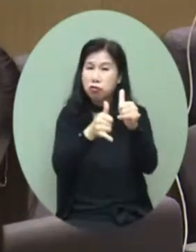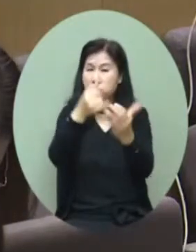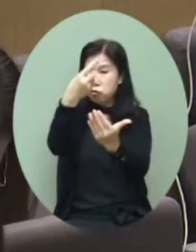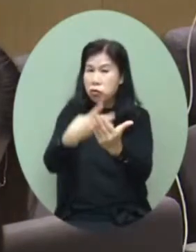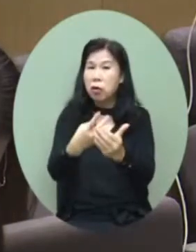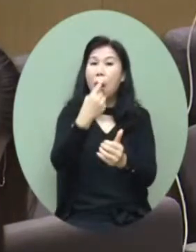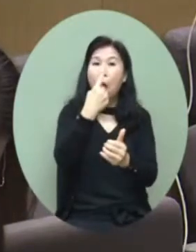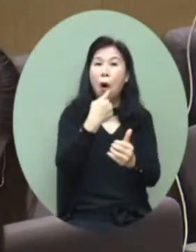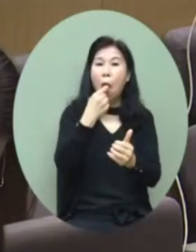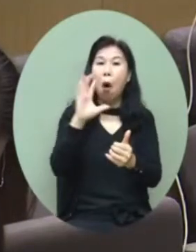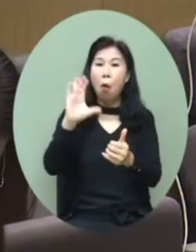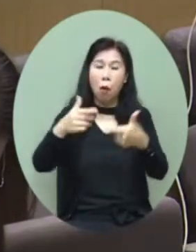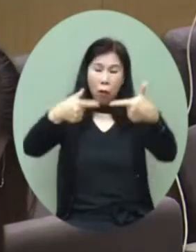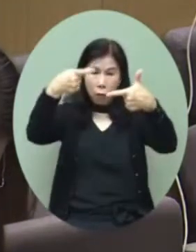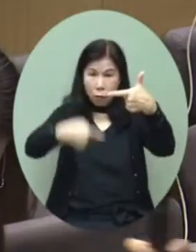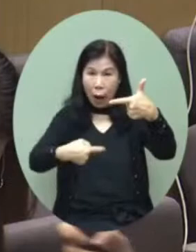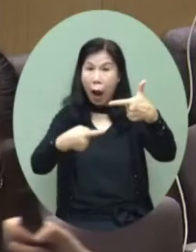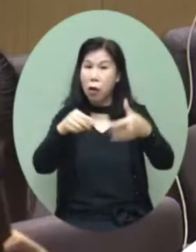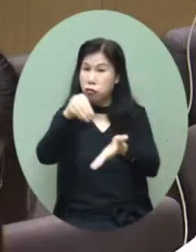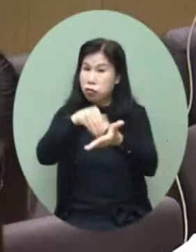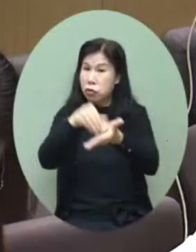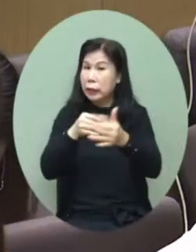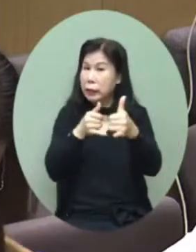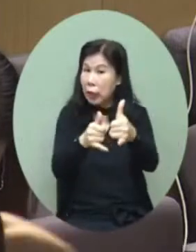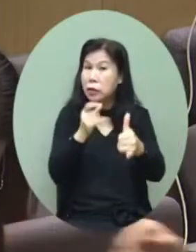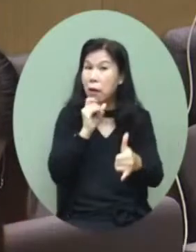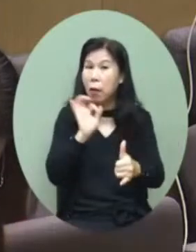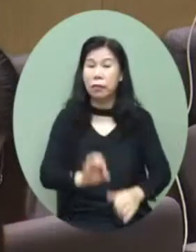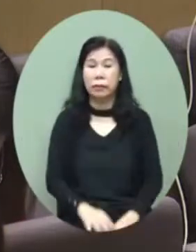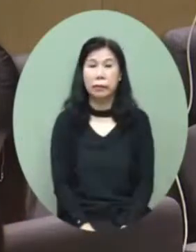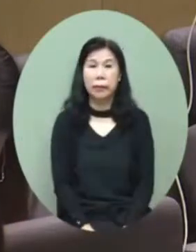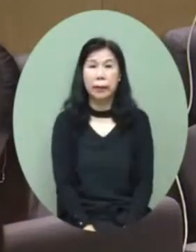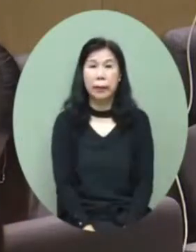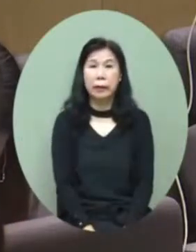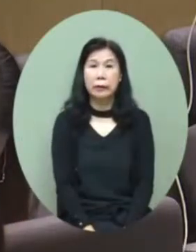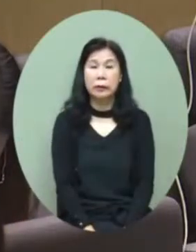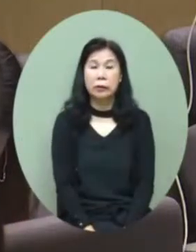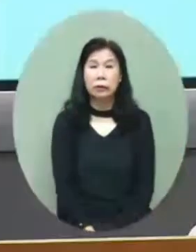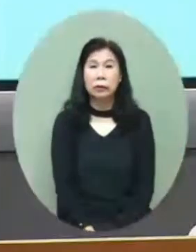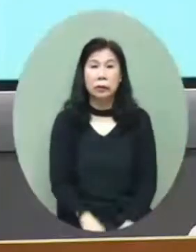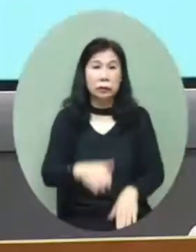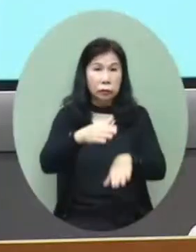Would you take the initiative to check whether they comply with